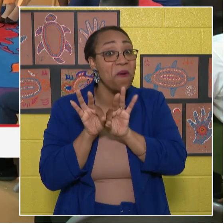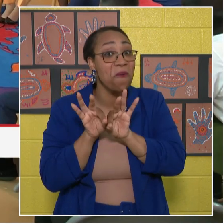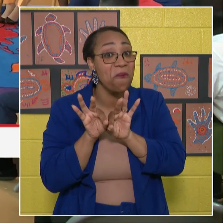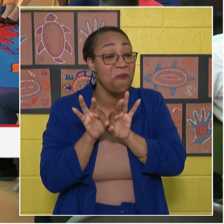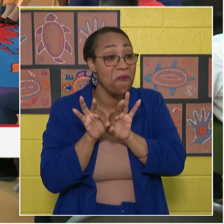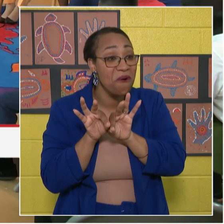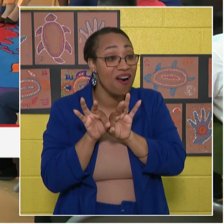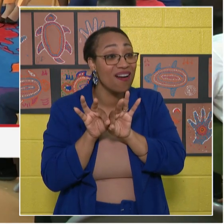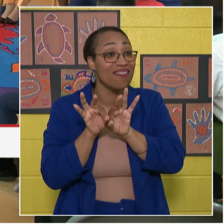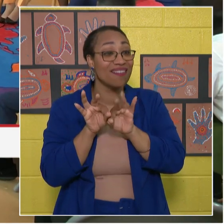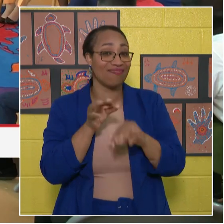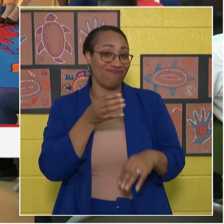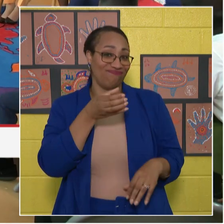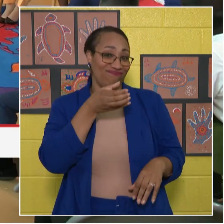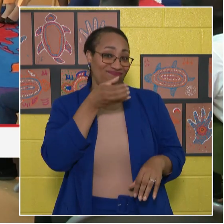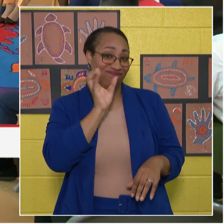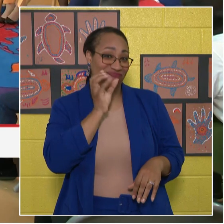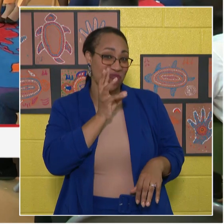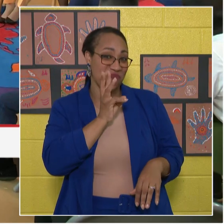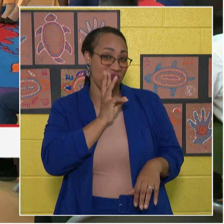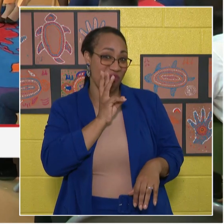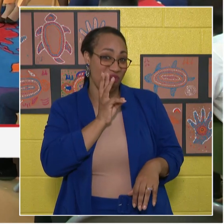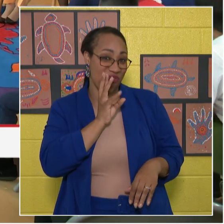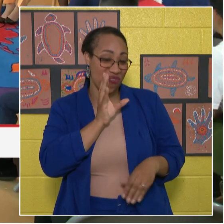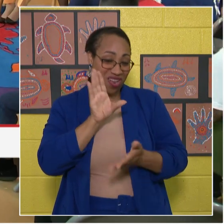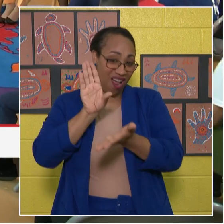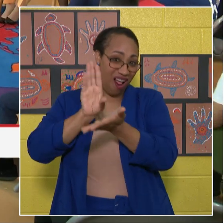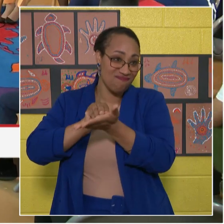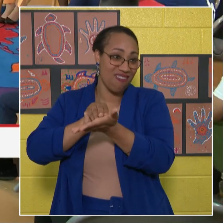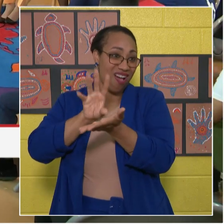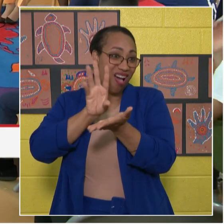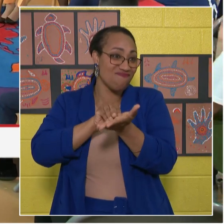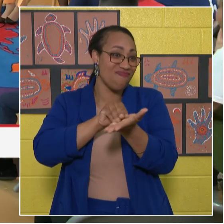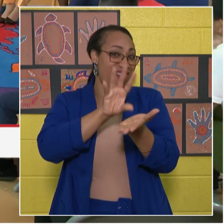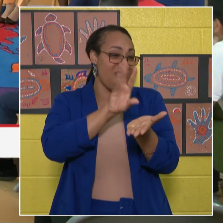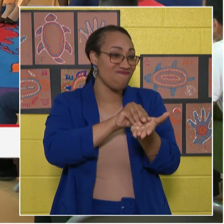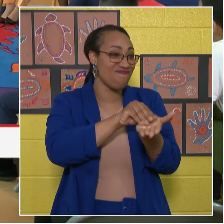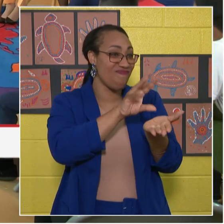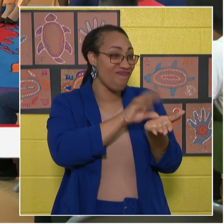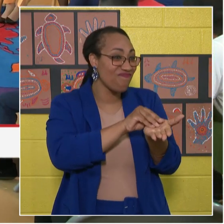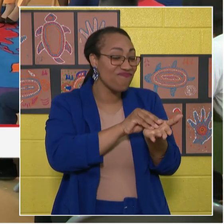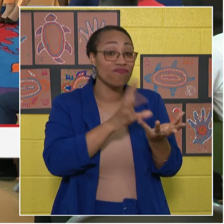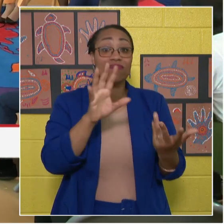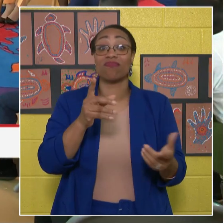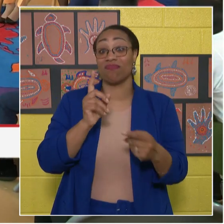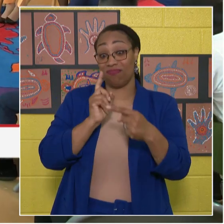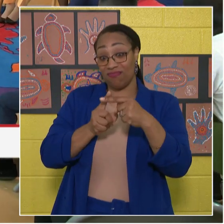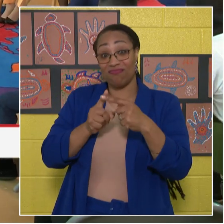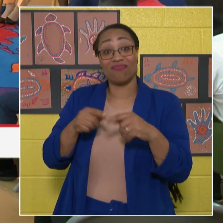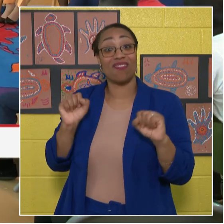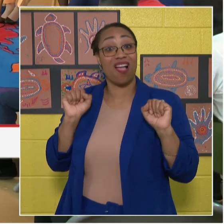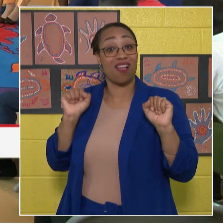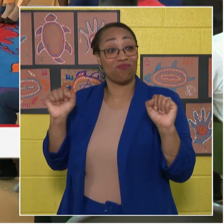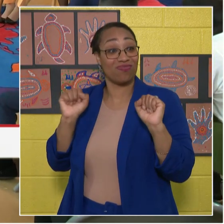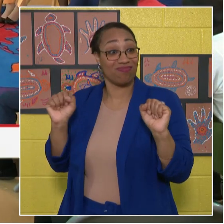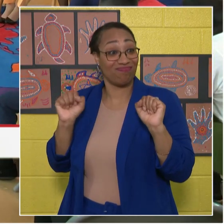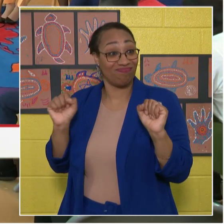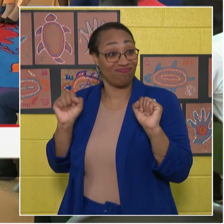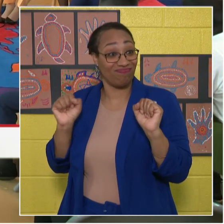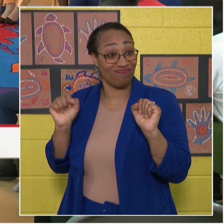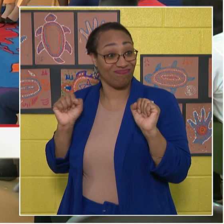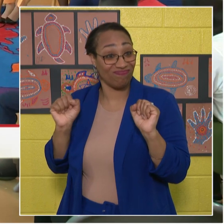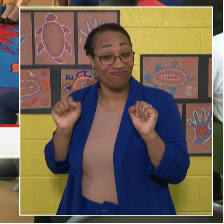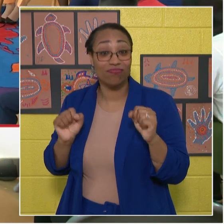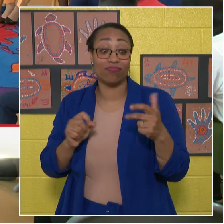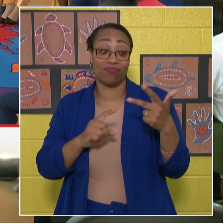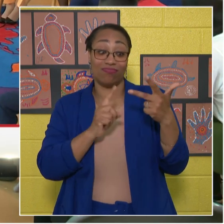enough water, that I get some exercise, and that I get enough sleep. And those are good lessons for you too. And